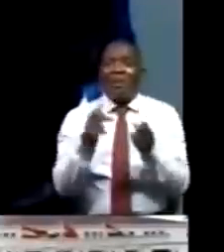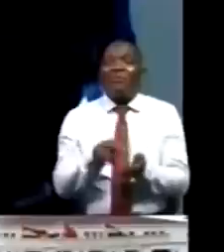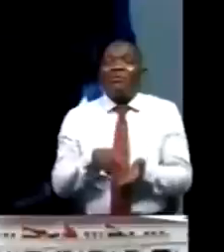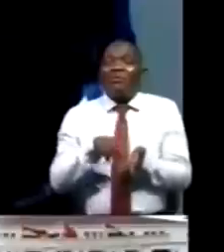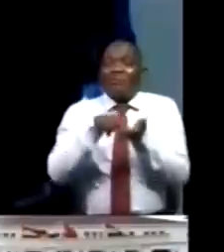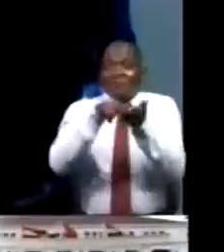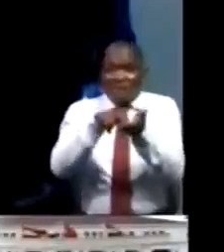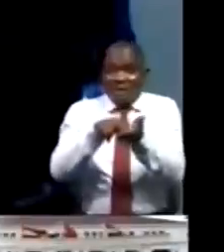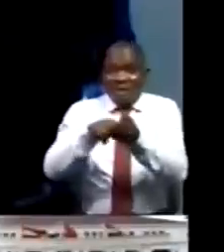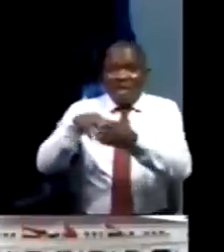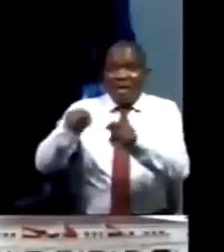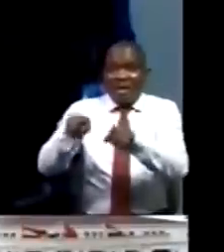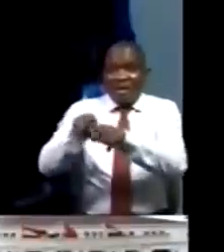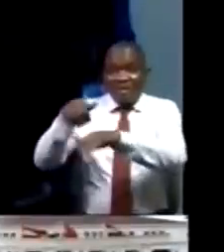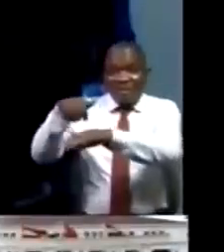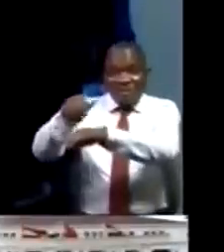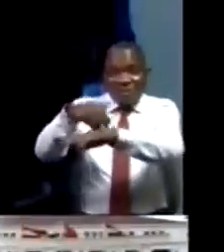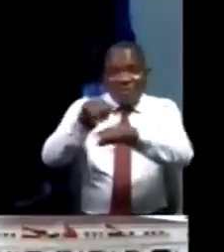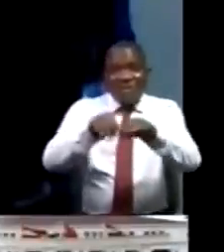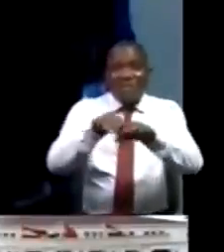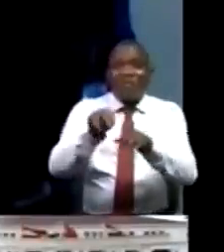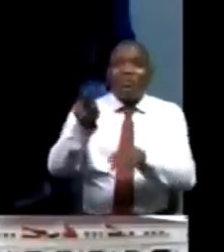as deployed in the